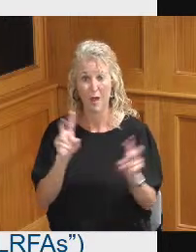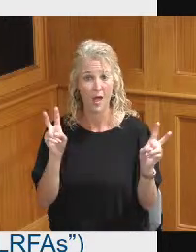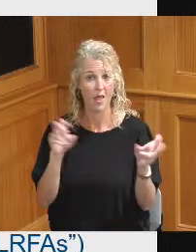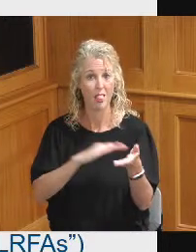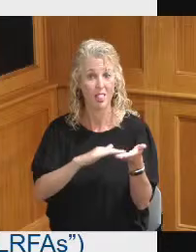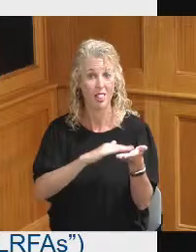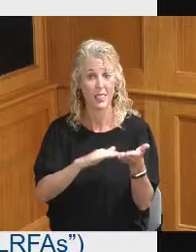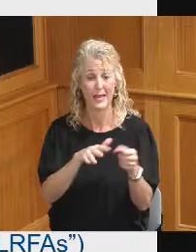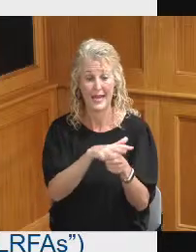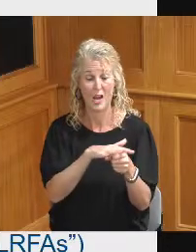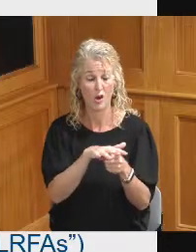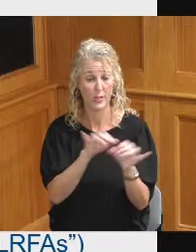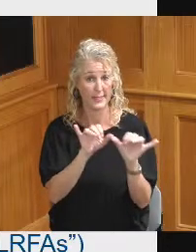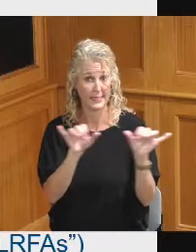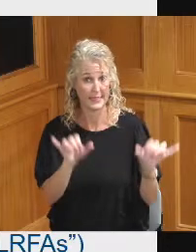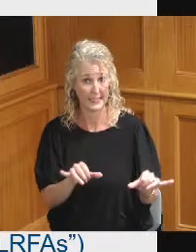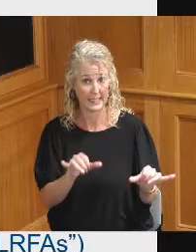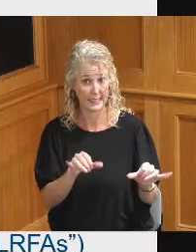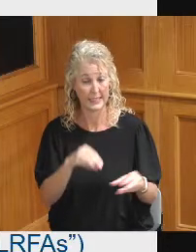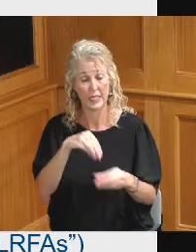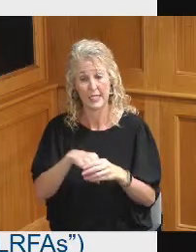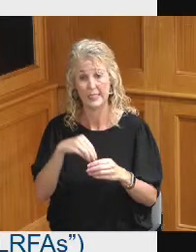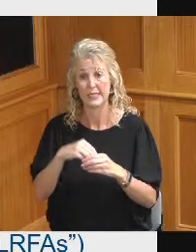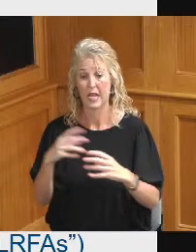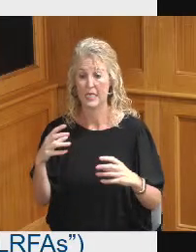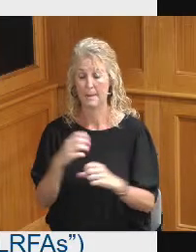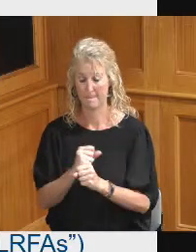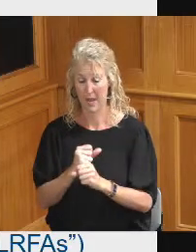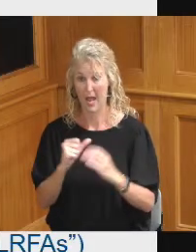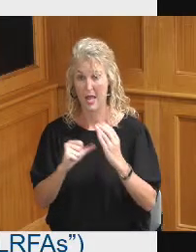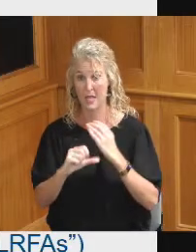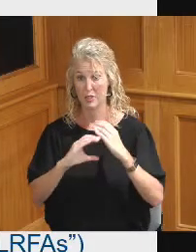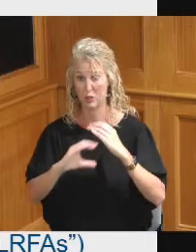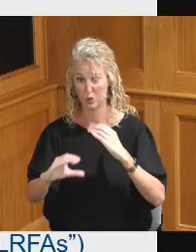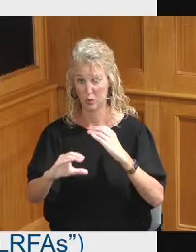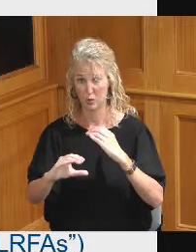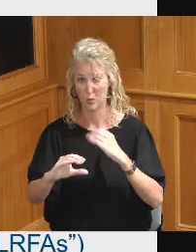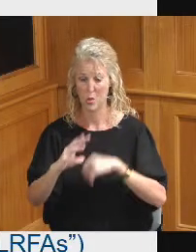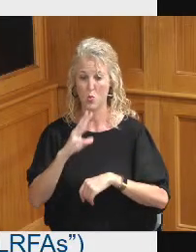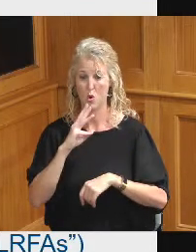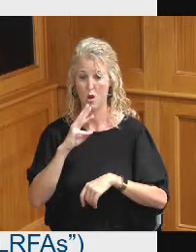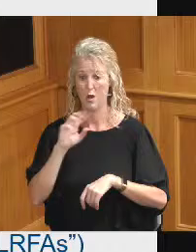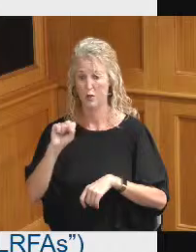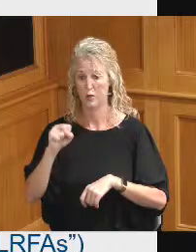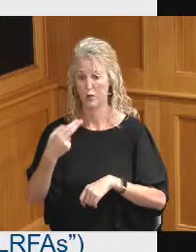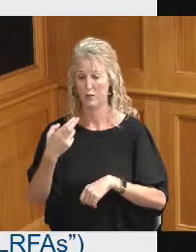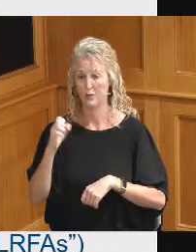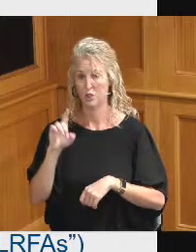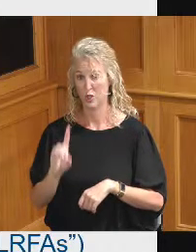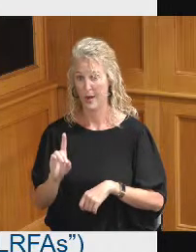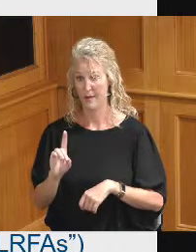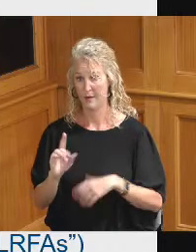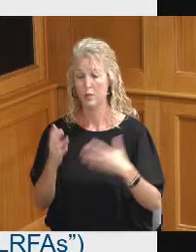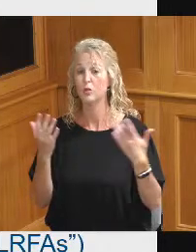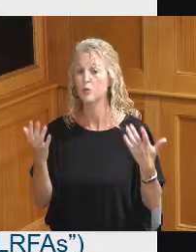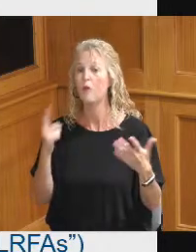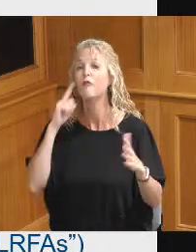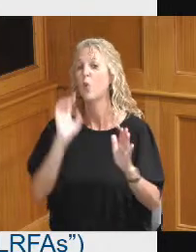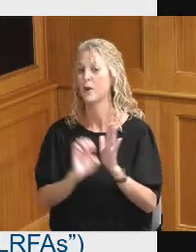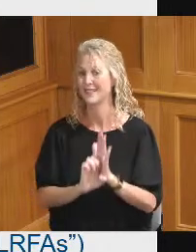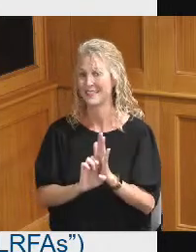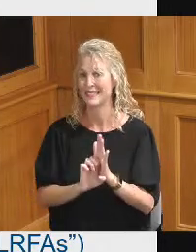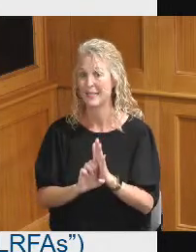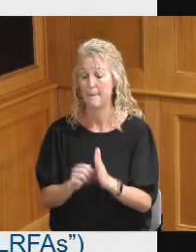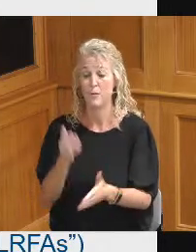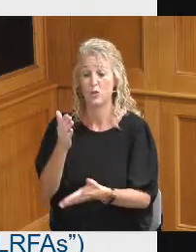sanitary area of our system that is within the combined sewer watershed. So there's places that have